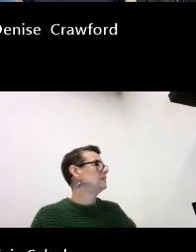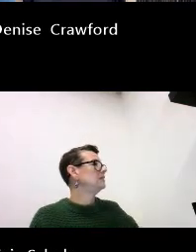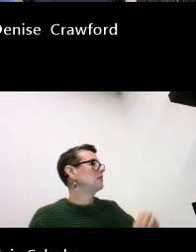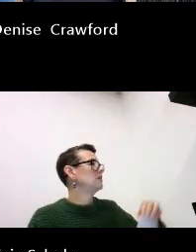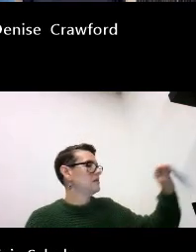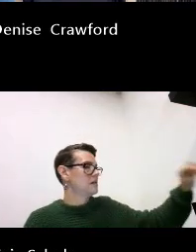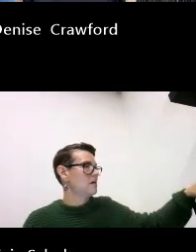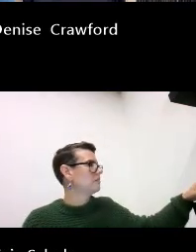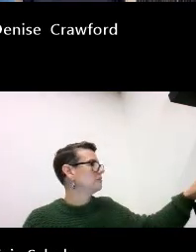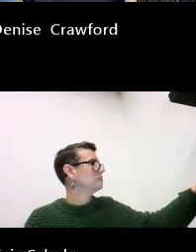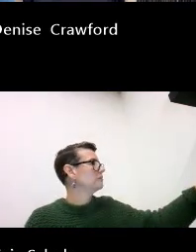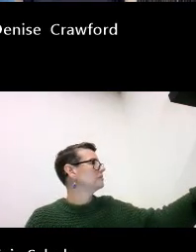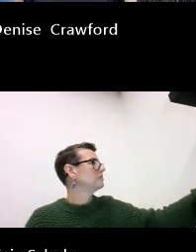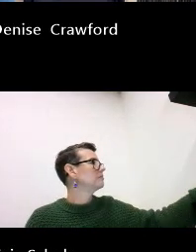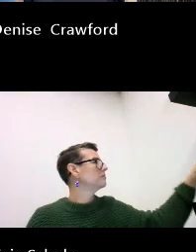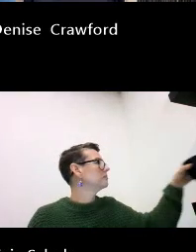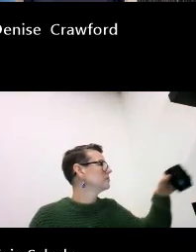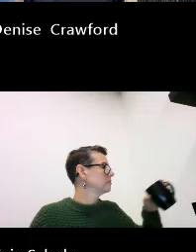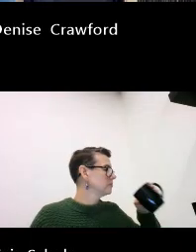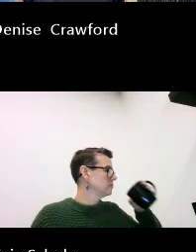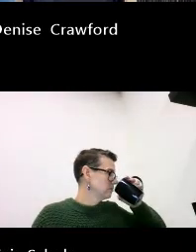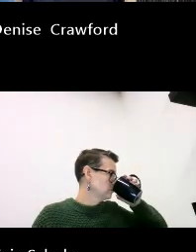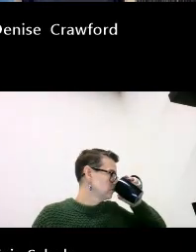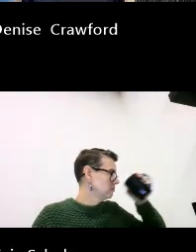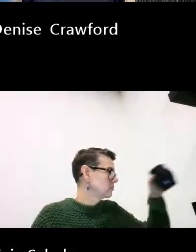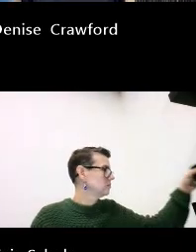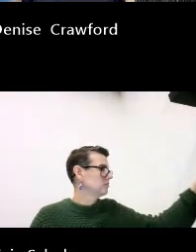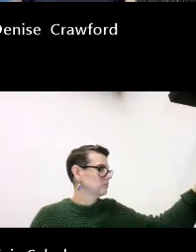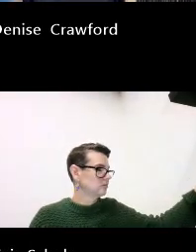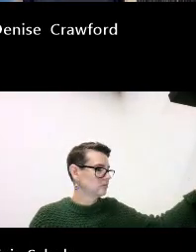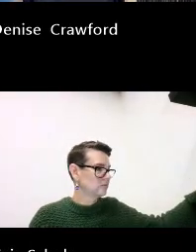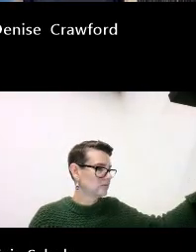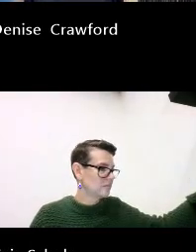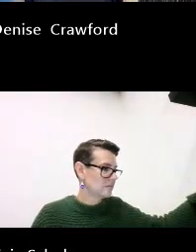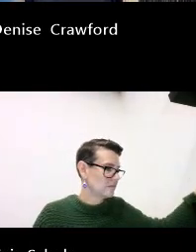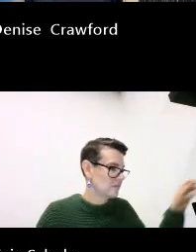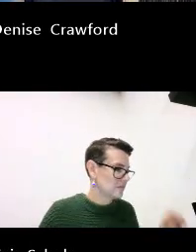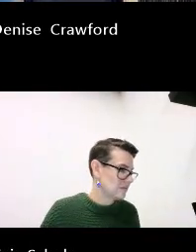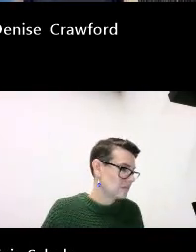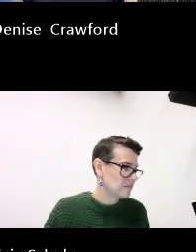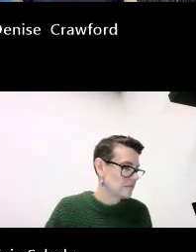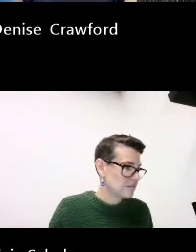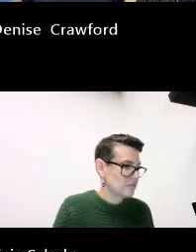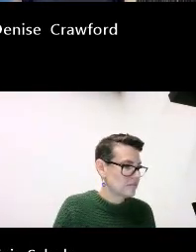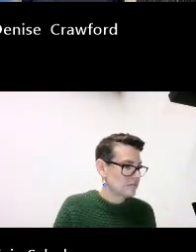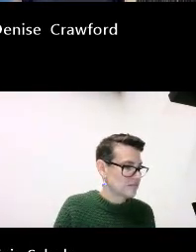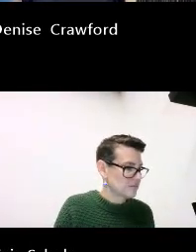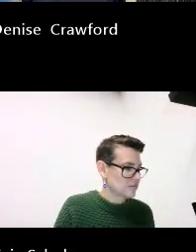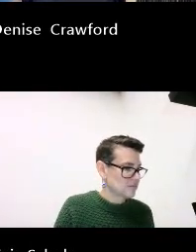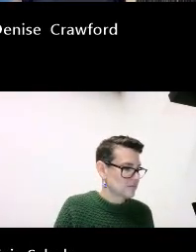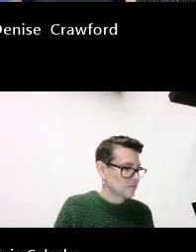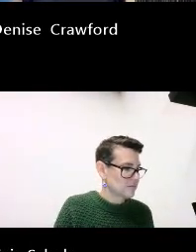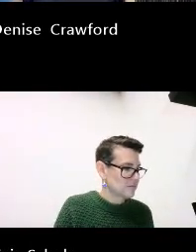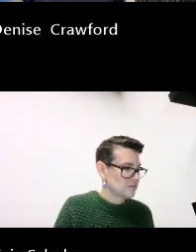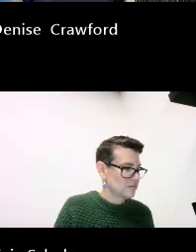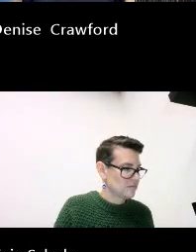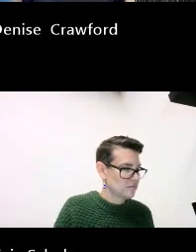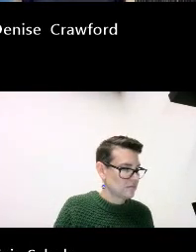it through teletherapy or telehealth, this is where you're going to document that statement